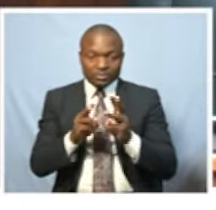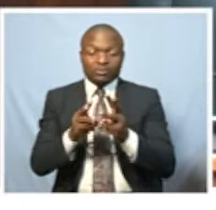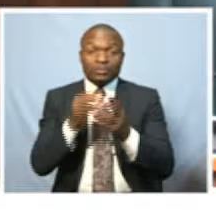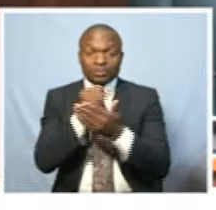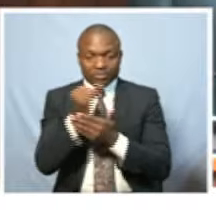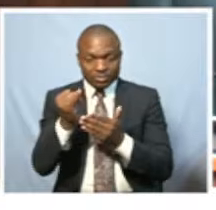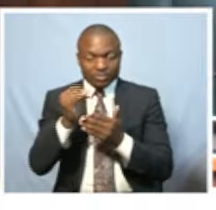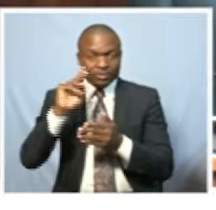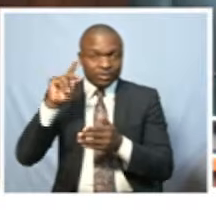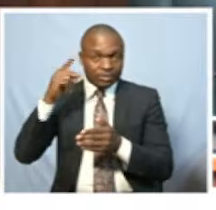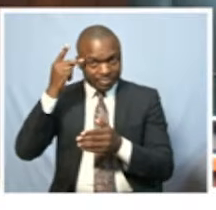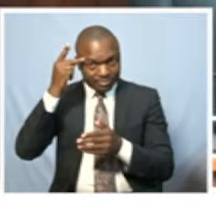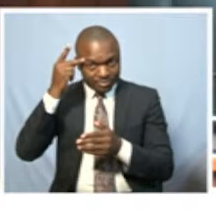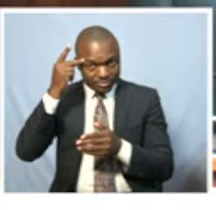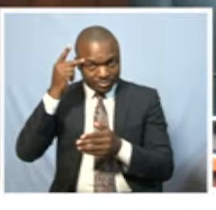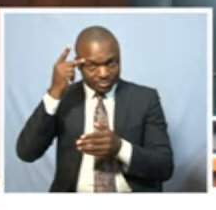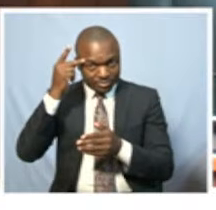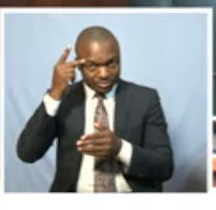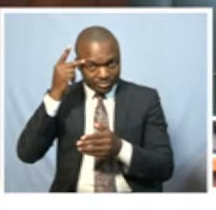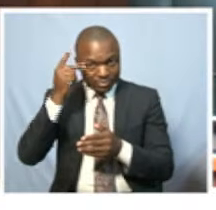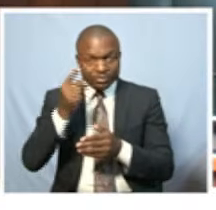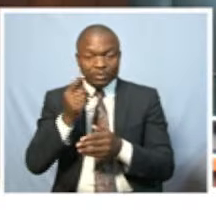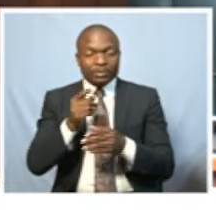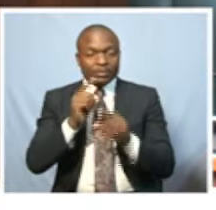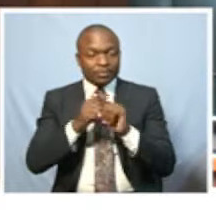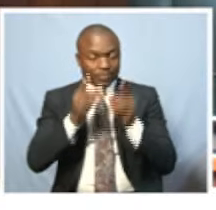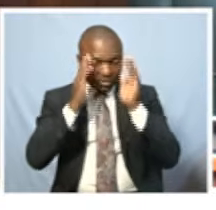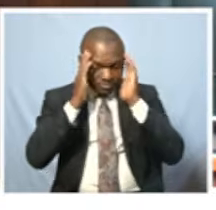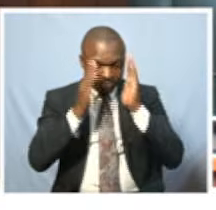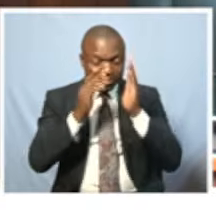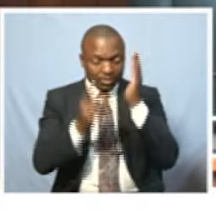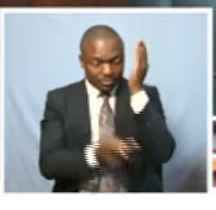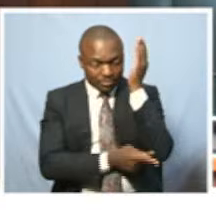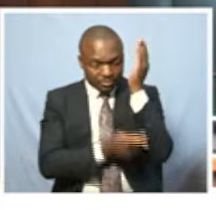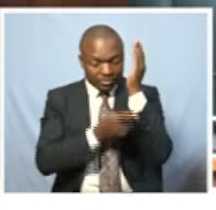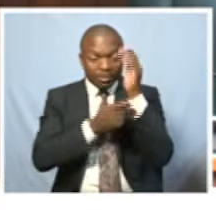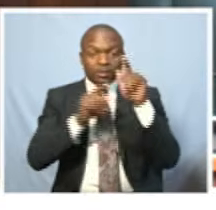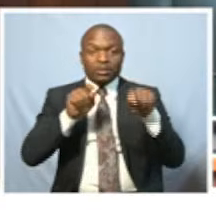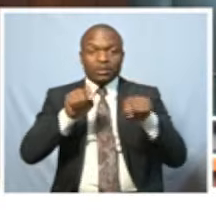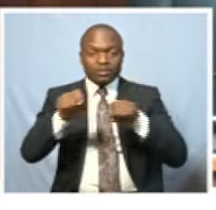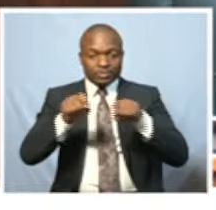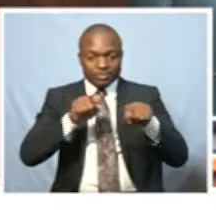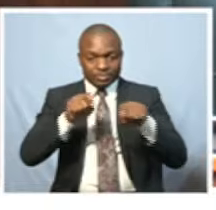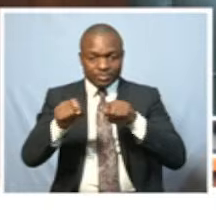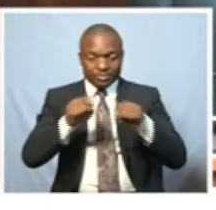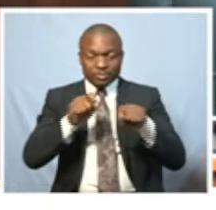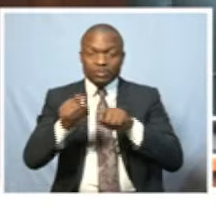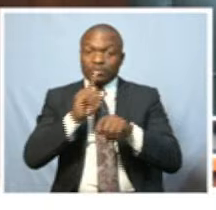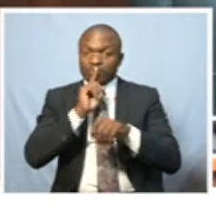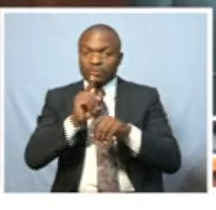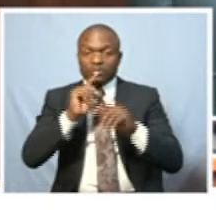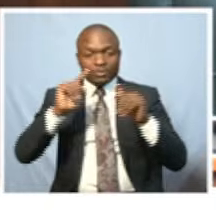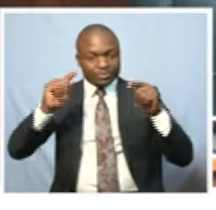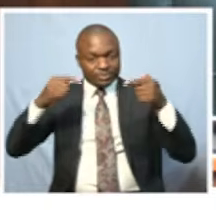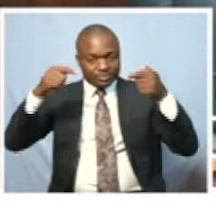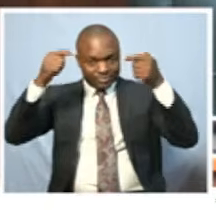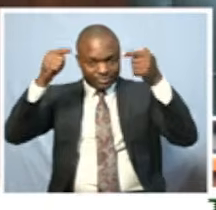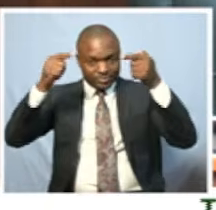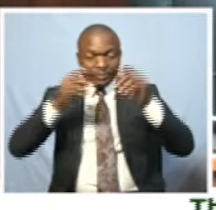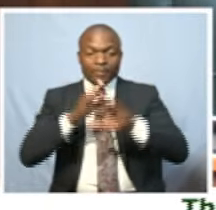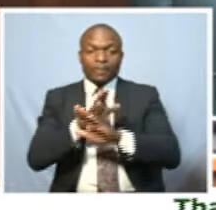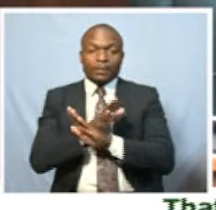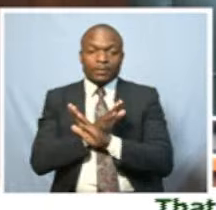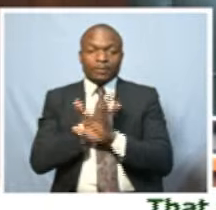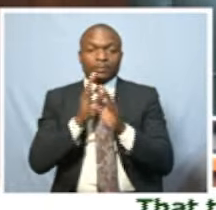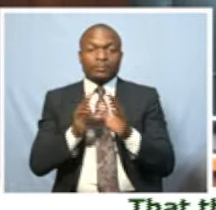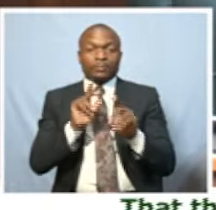issue-based politics, one centered on development, governance, and tangible progress for the